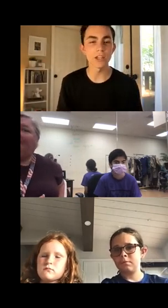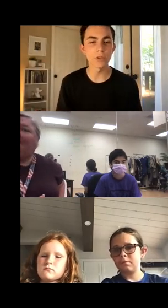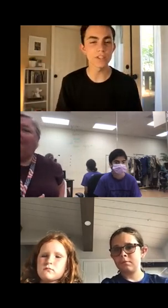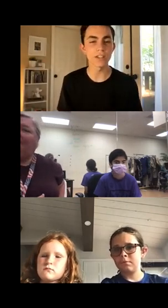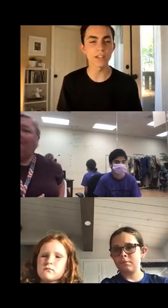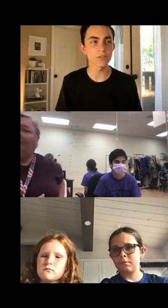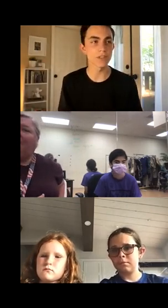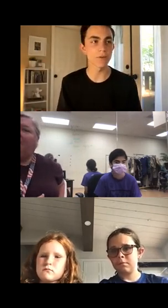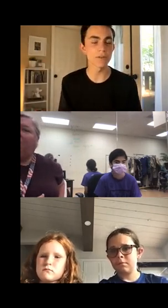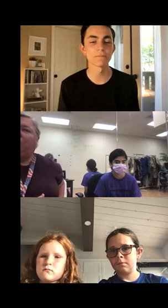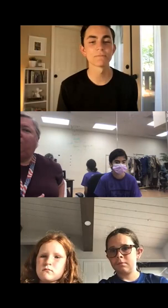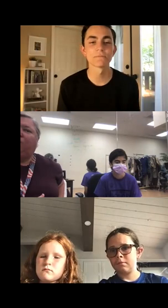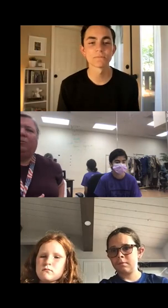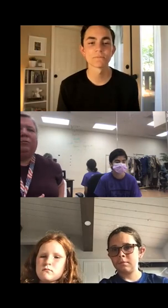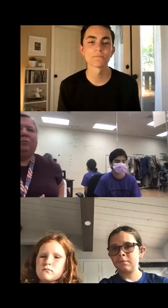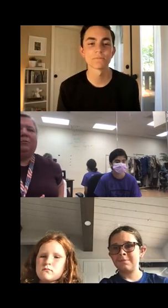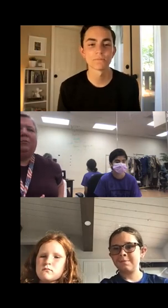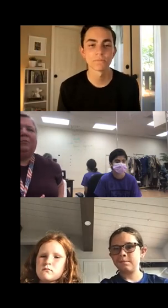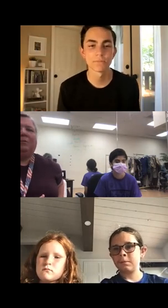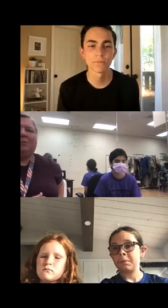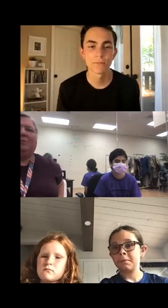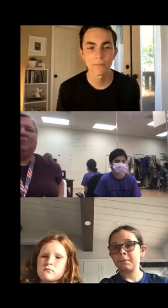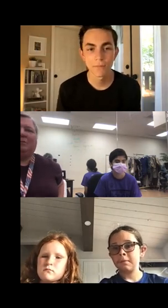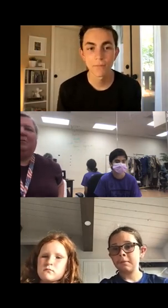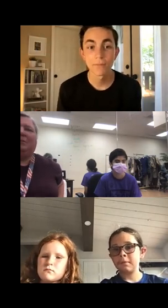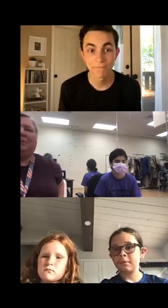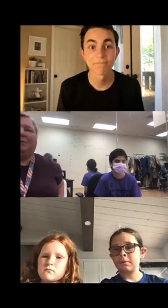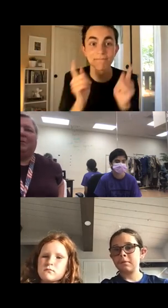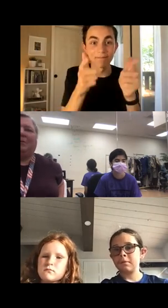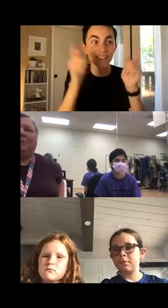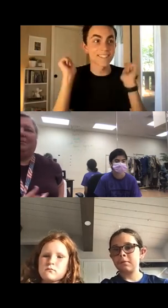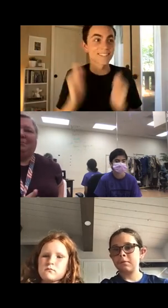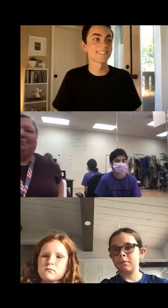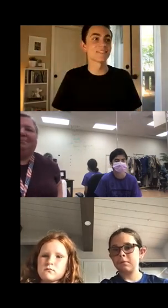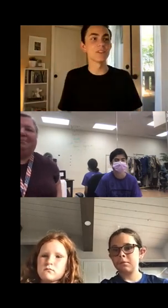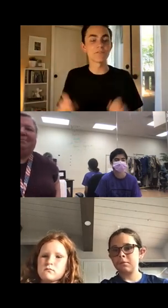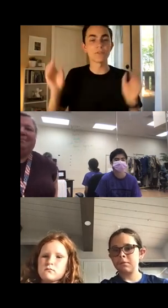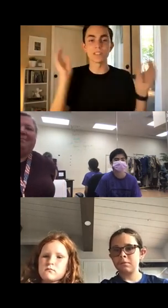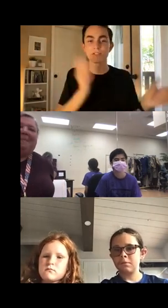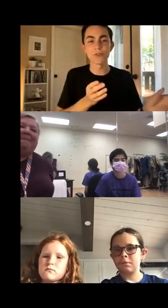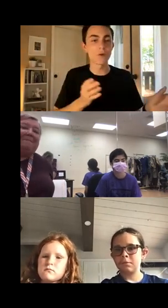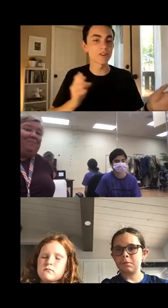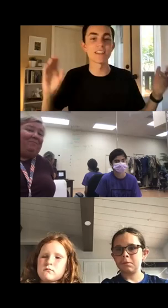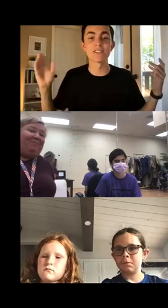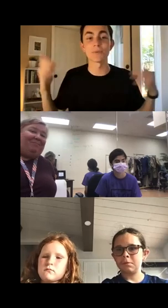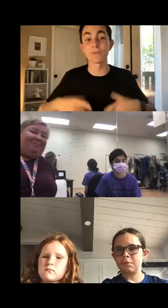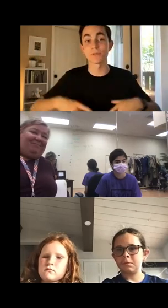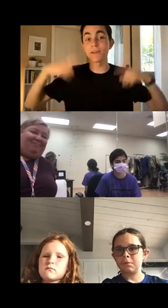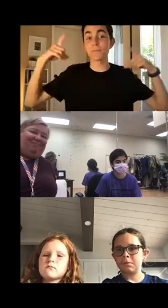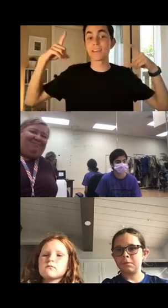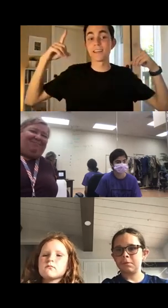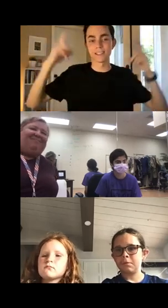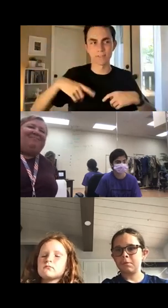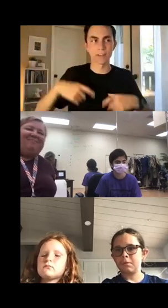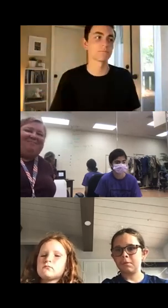Hannah, you want to take a guess with that one? Yes or no question? Nice. You deaf you is a yes or no question, so my eyebrows went